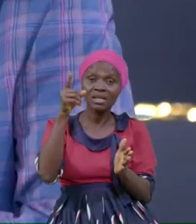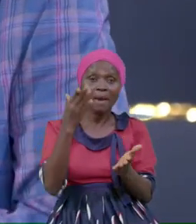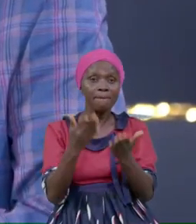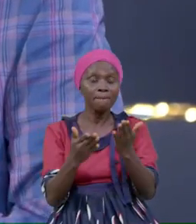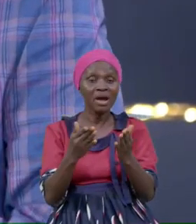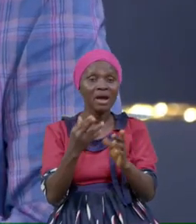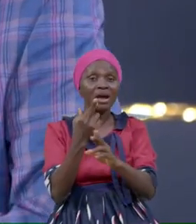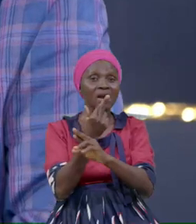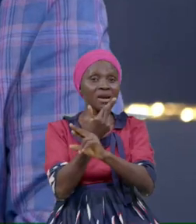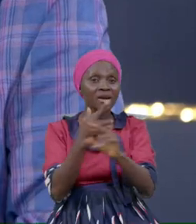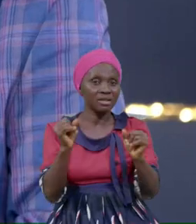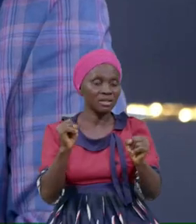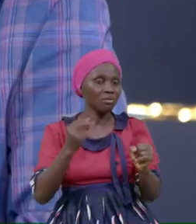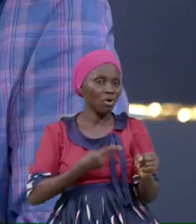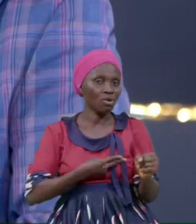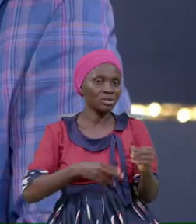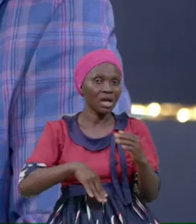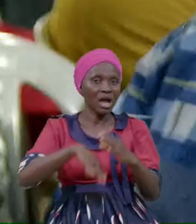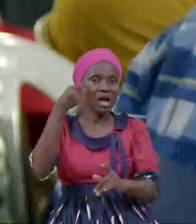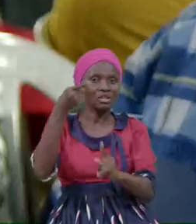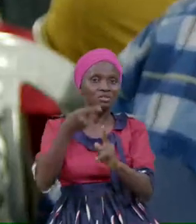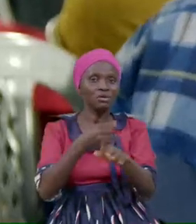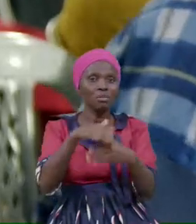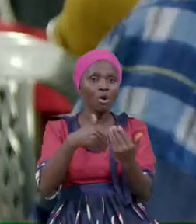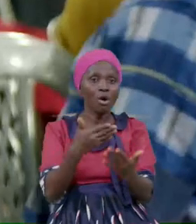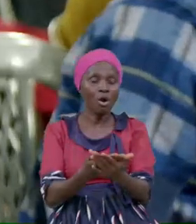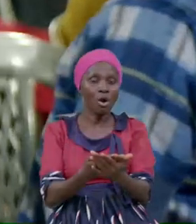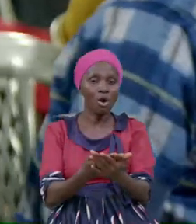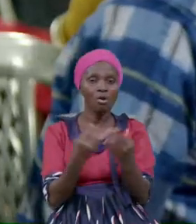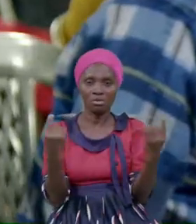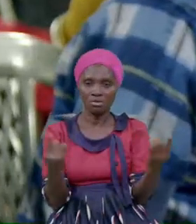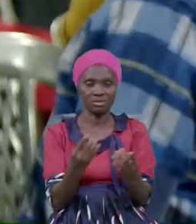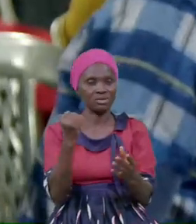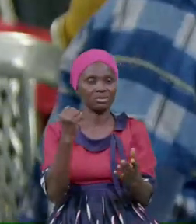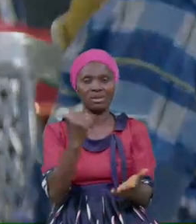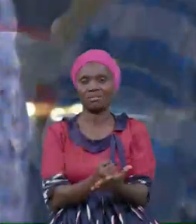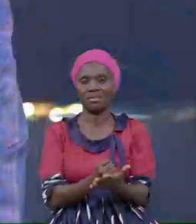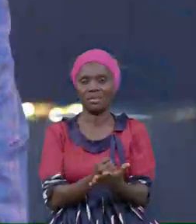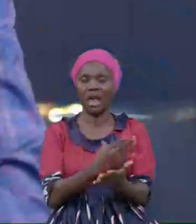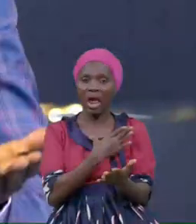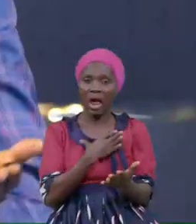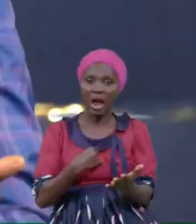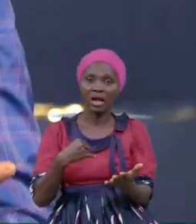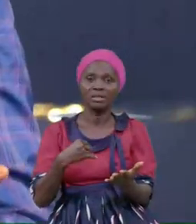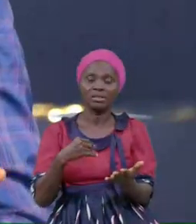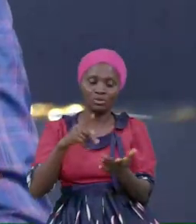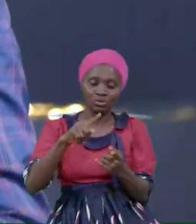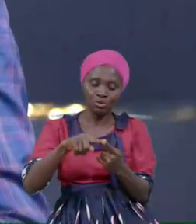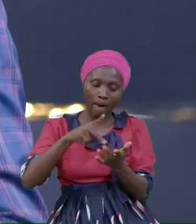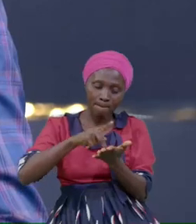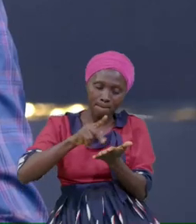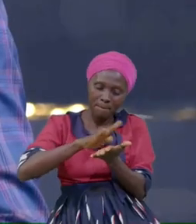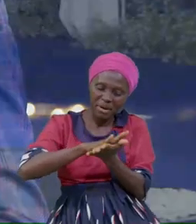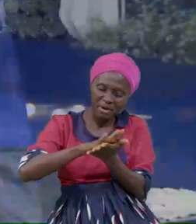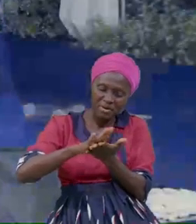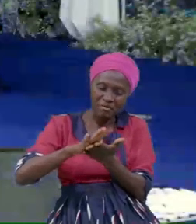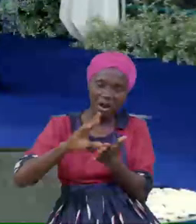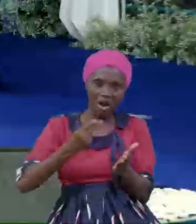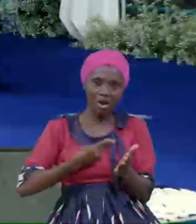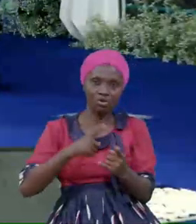all iniquity. Amen. Yeah. And purify unto himself